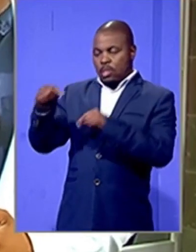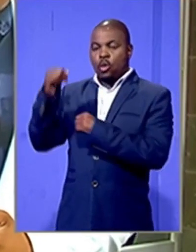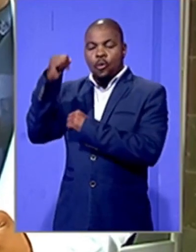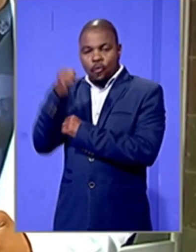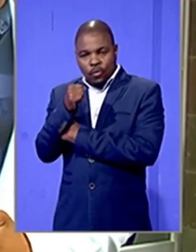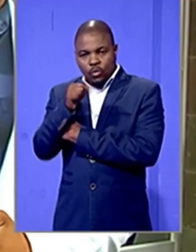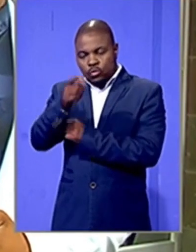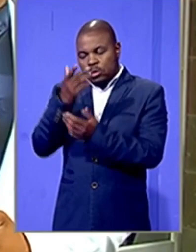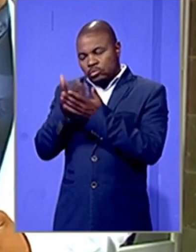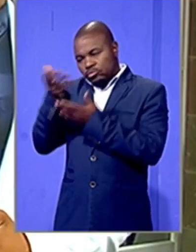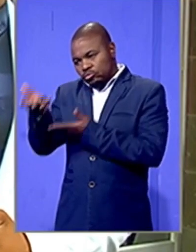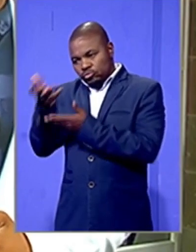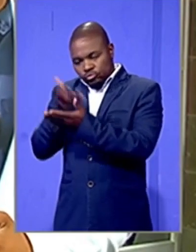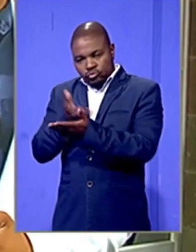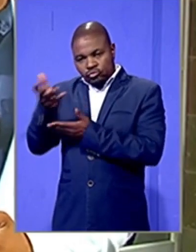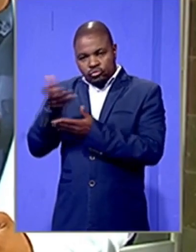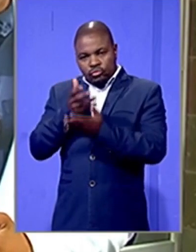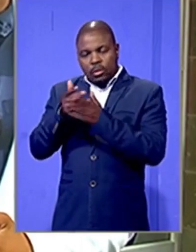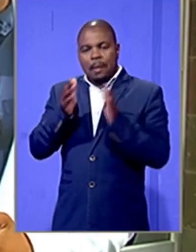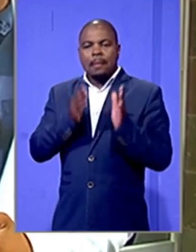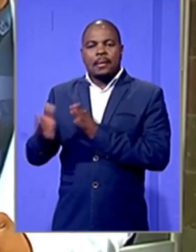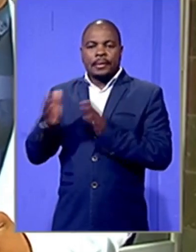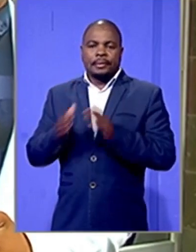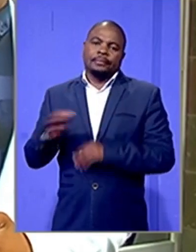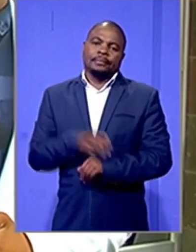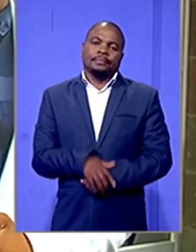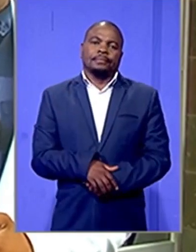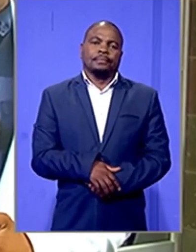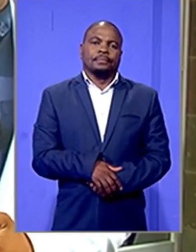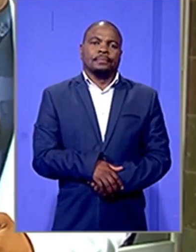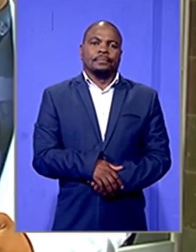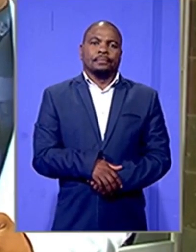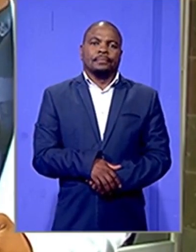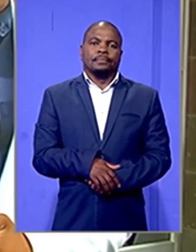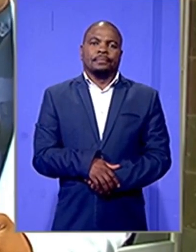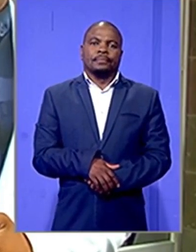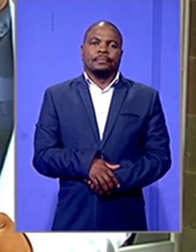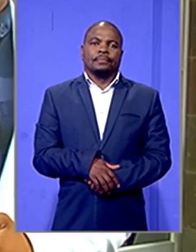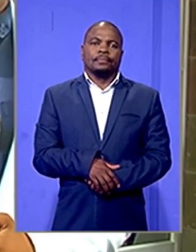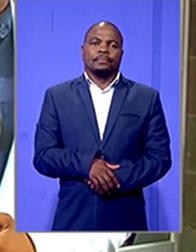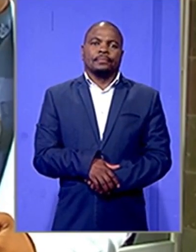dira dithulaganyo tše diswa. Nna ke Koketšo Motau wa ditaba tša SABC Polokwane.